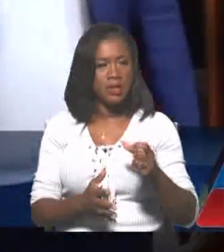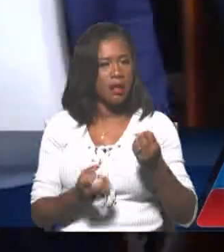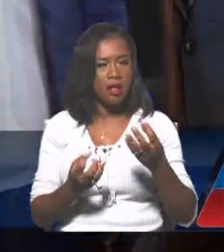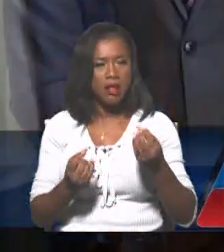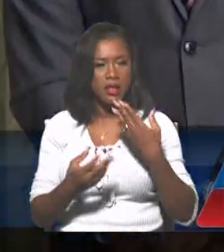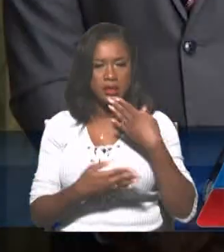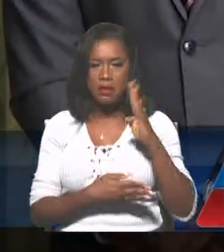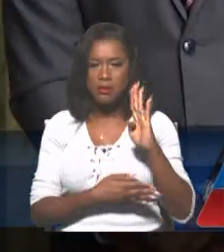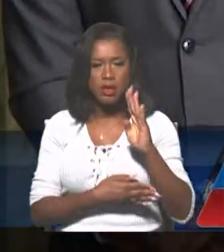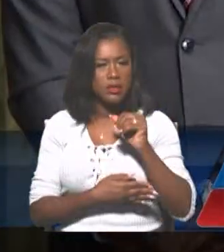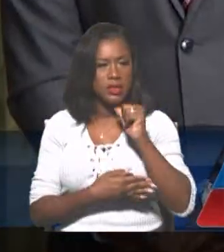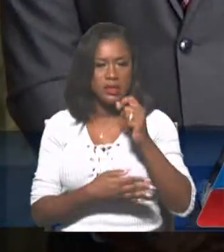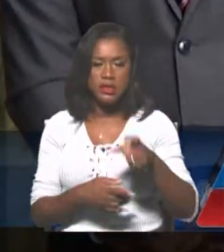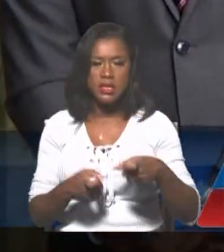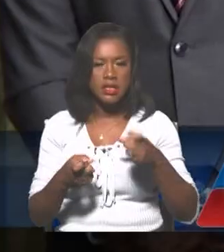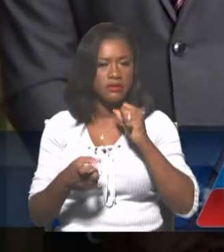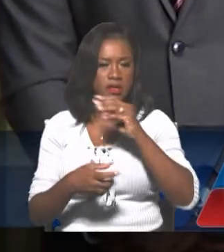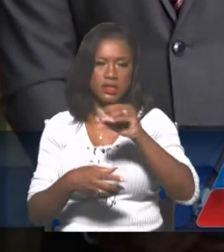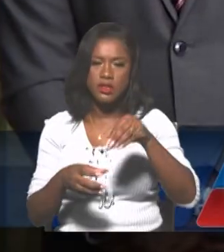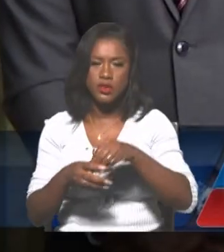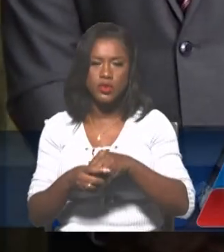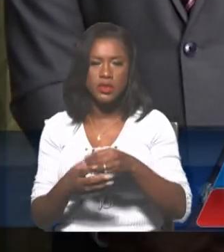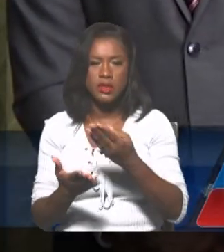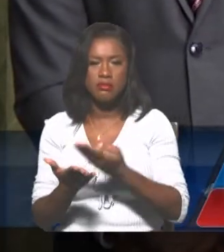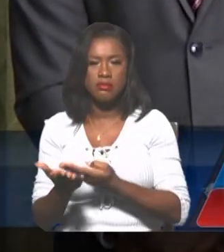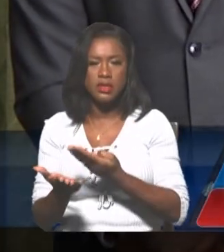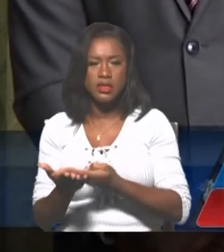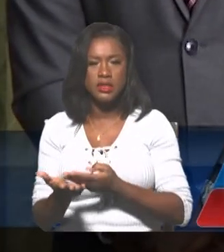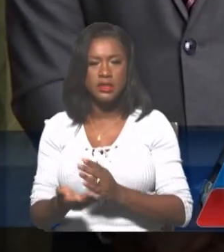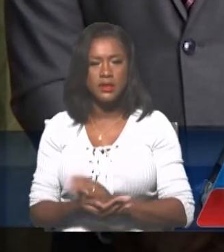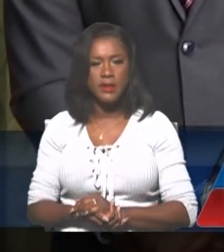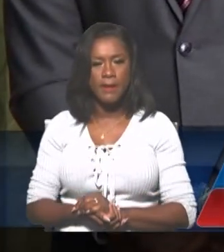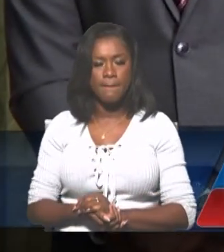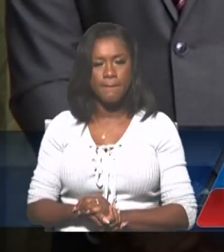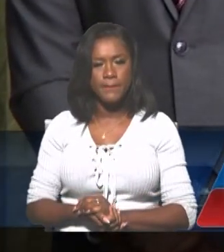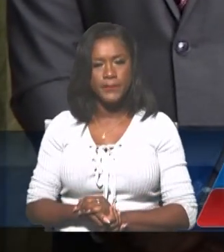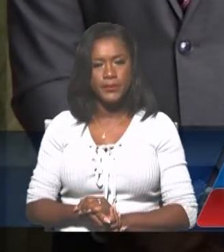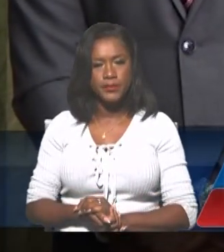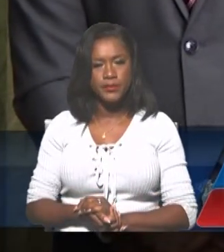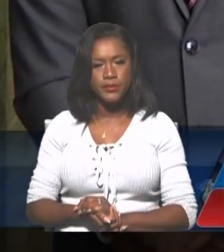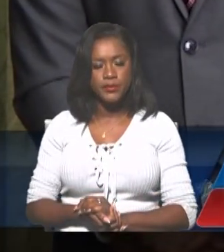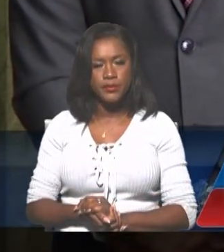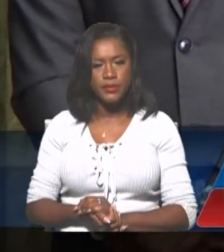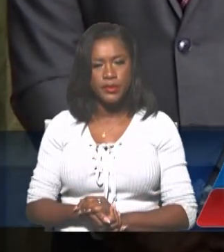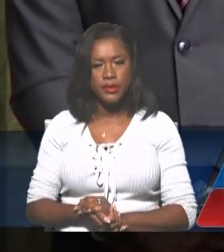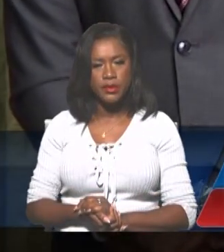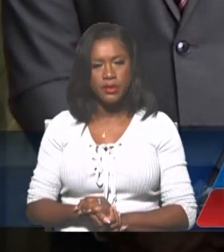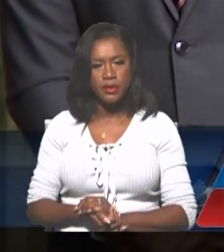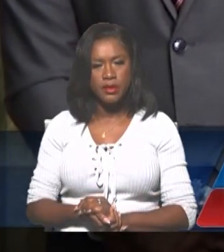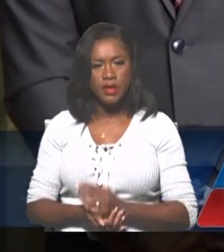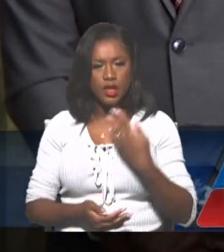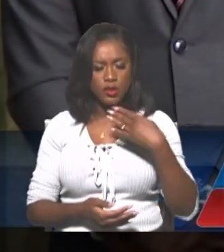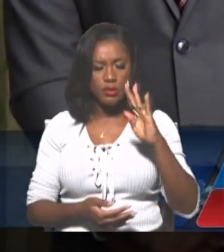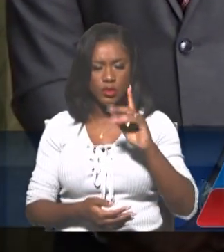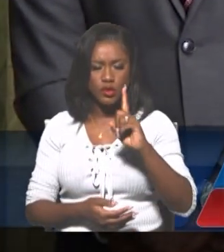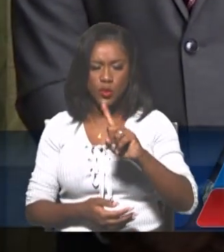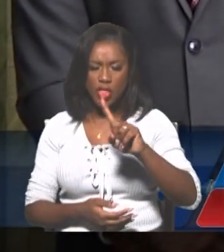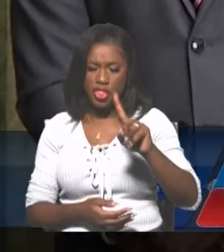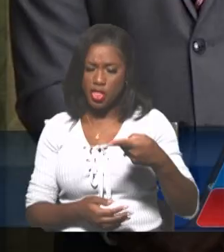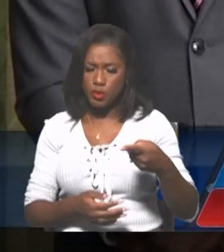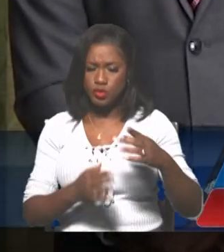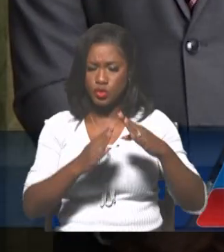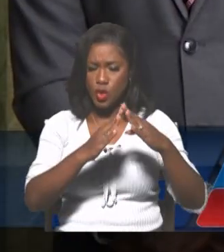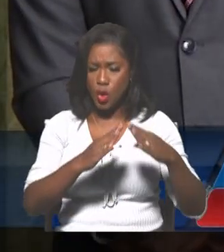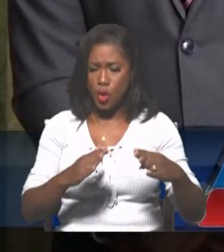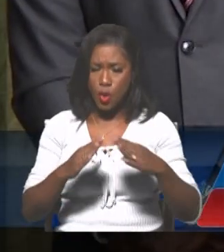promises which were not included in the budget presentation. This year, there was a promise of 1,000 homes, and